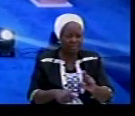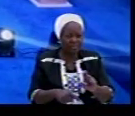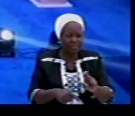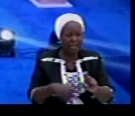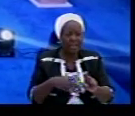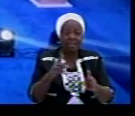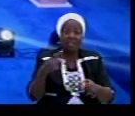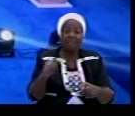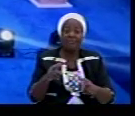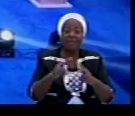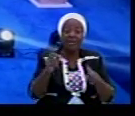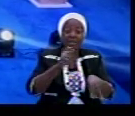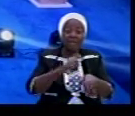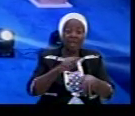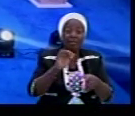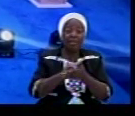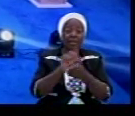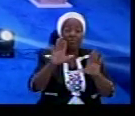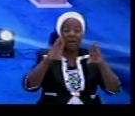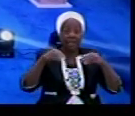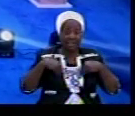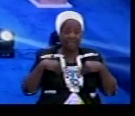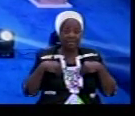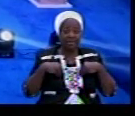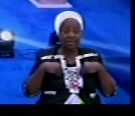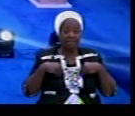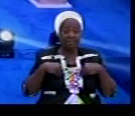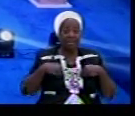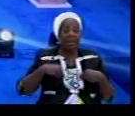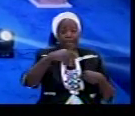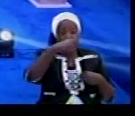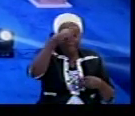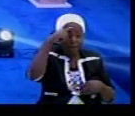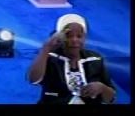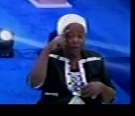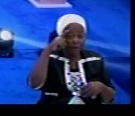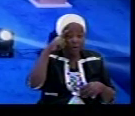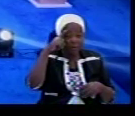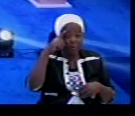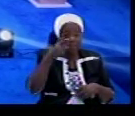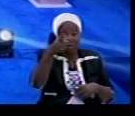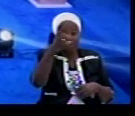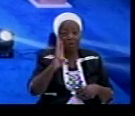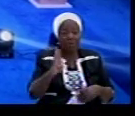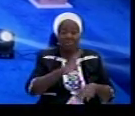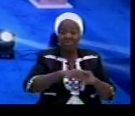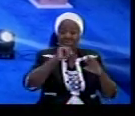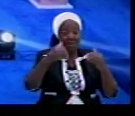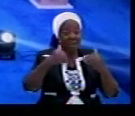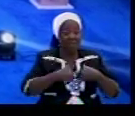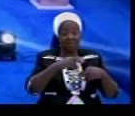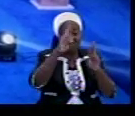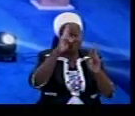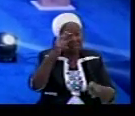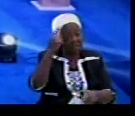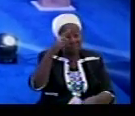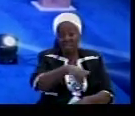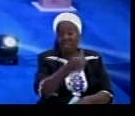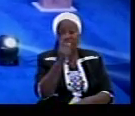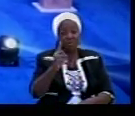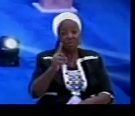you accept. Because God is no respecter of persons. He loves